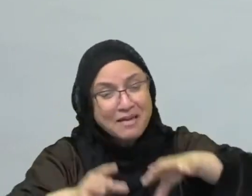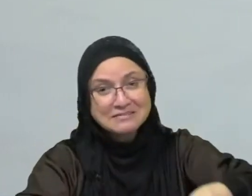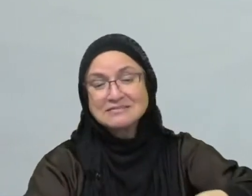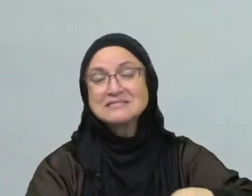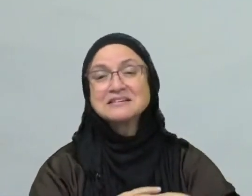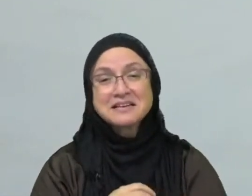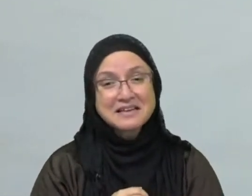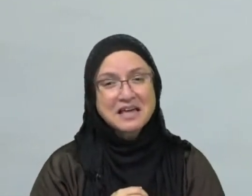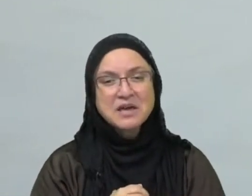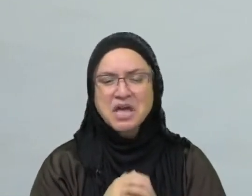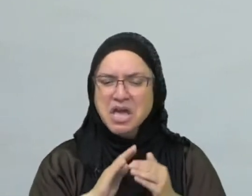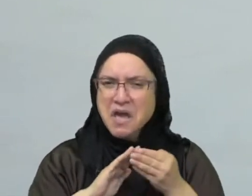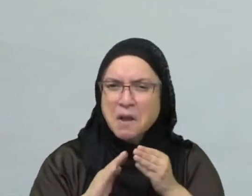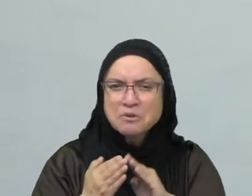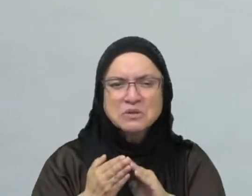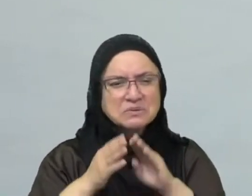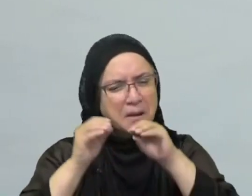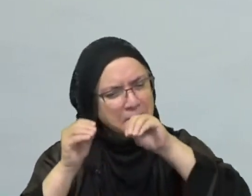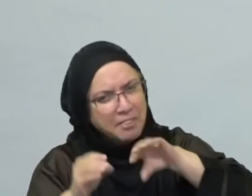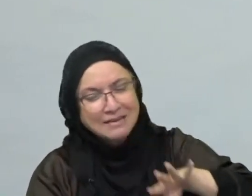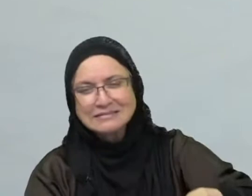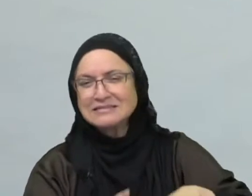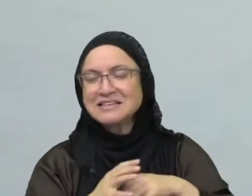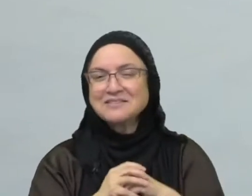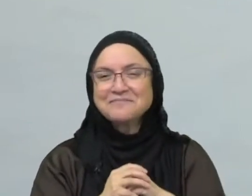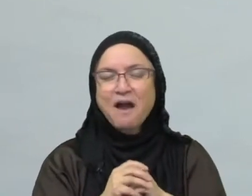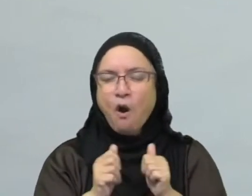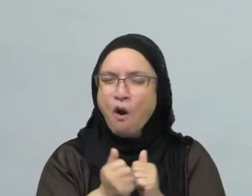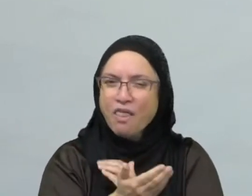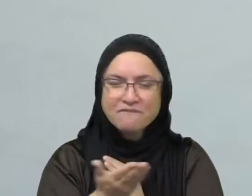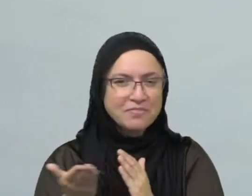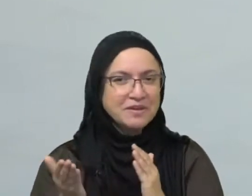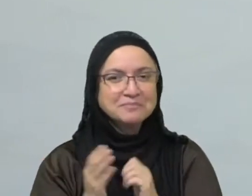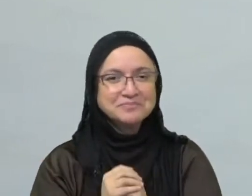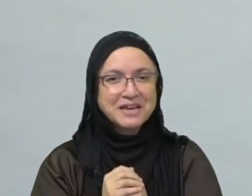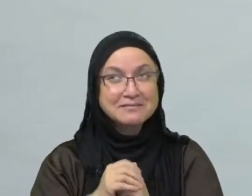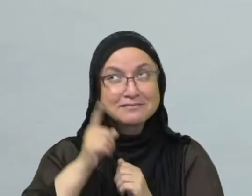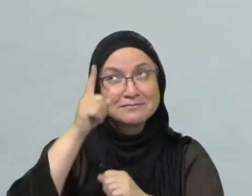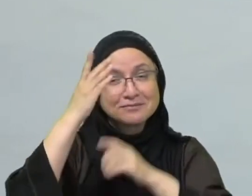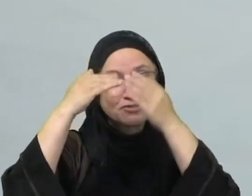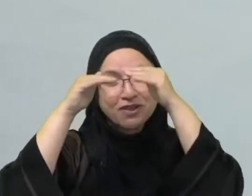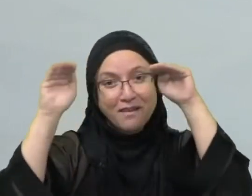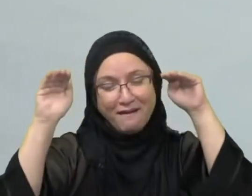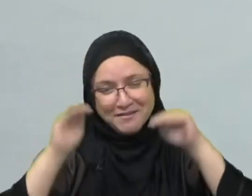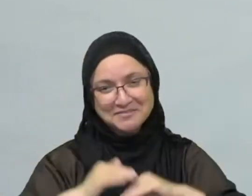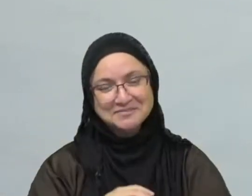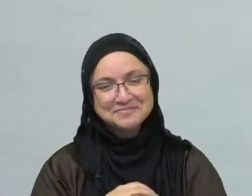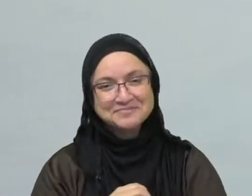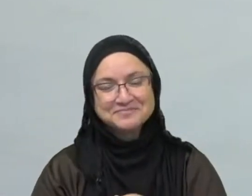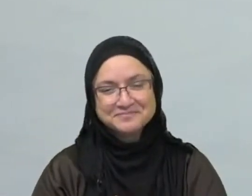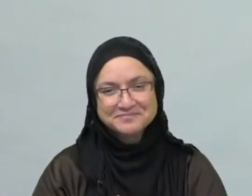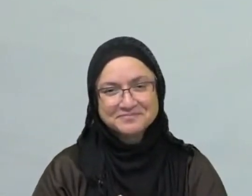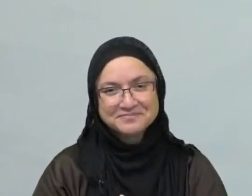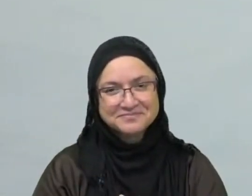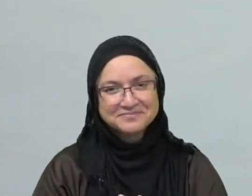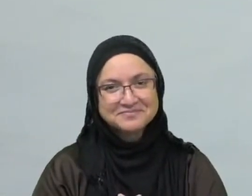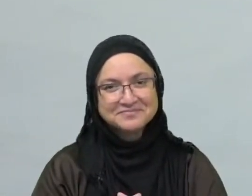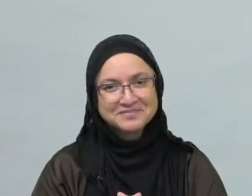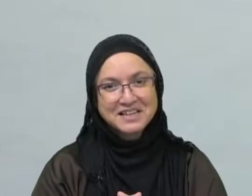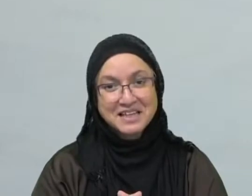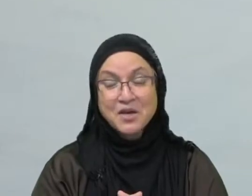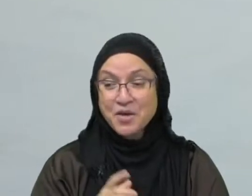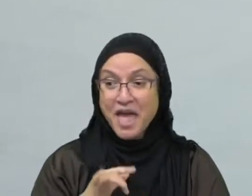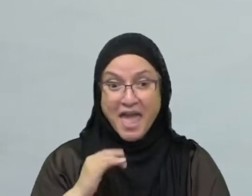with righteousness in our good times and in our bad times and to seek that which he has promised us of his reward in our good